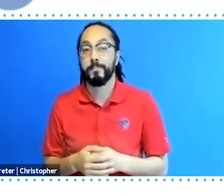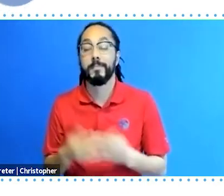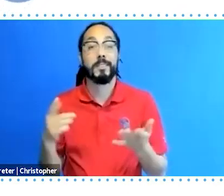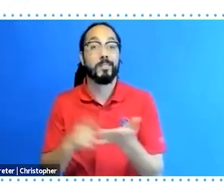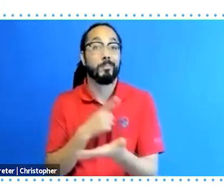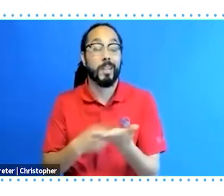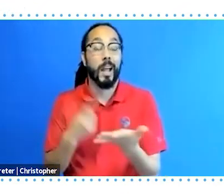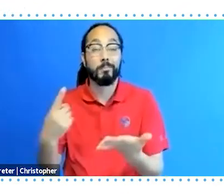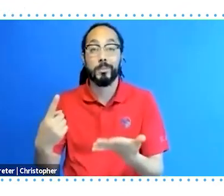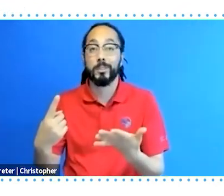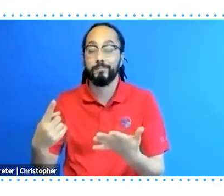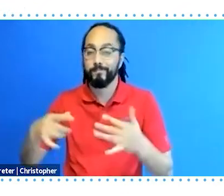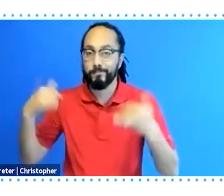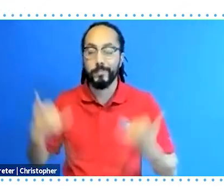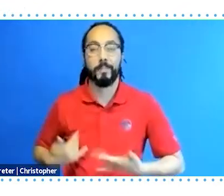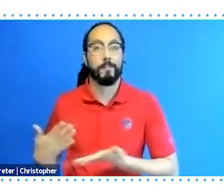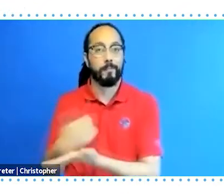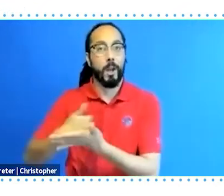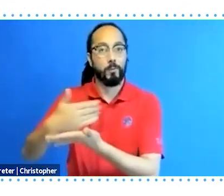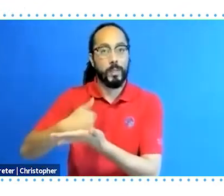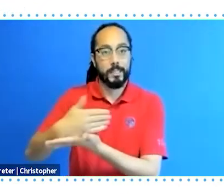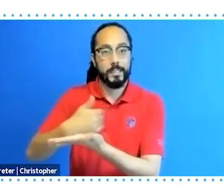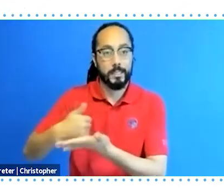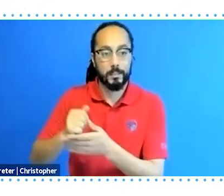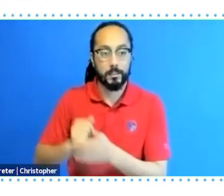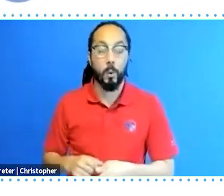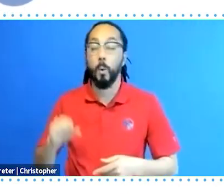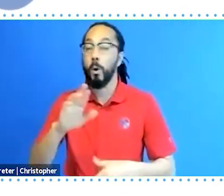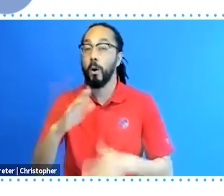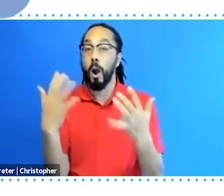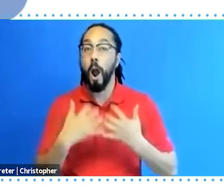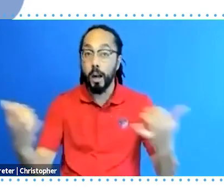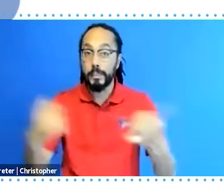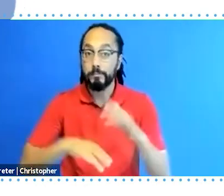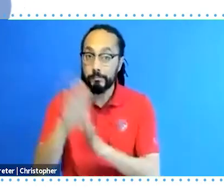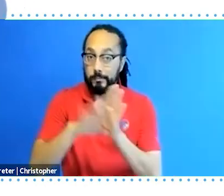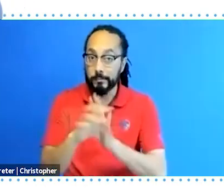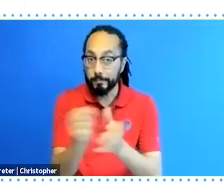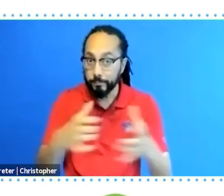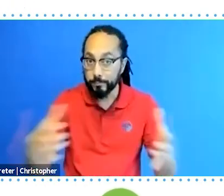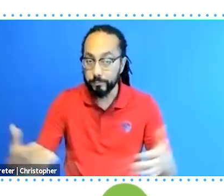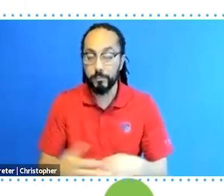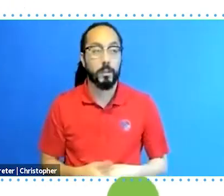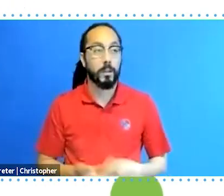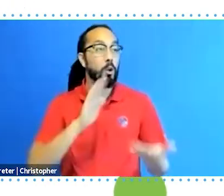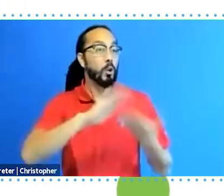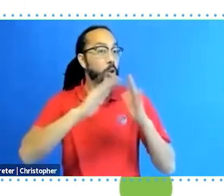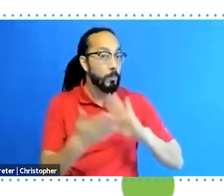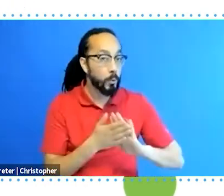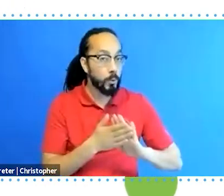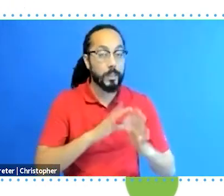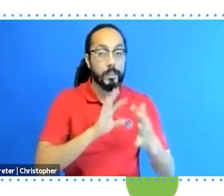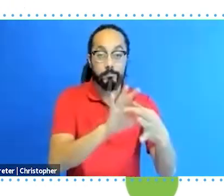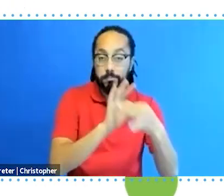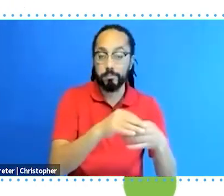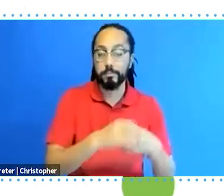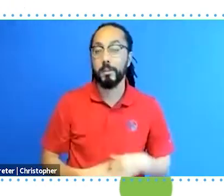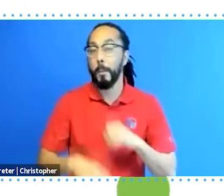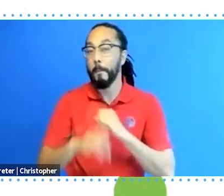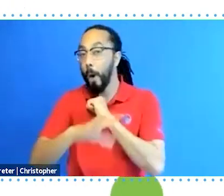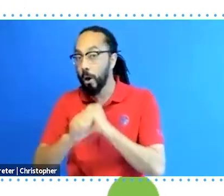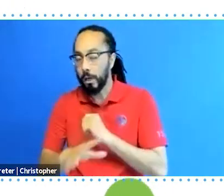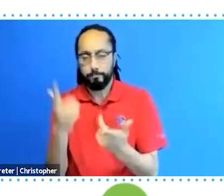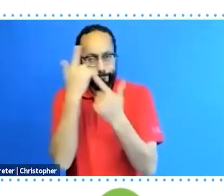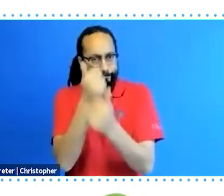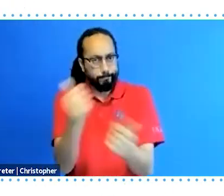campaign. Maybe audience development is the piece that you're working on. Maybe it's looking at community outreach, marketing. These are the discretionary pieces. So